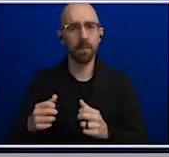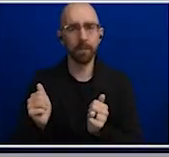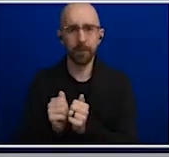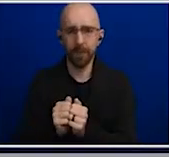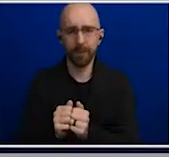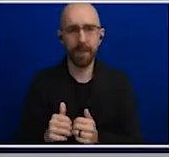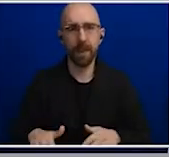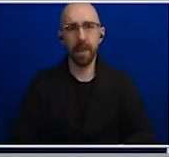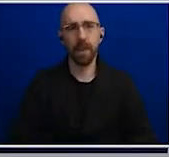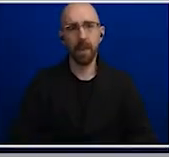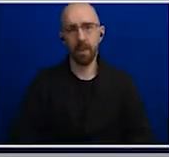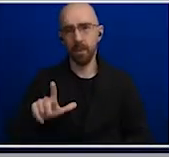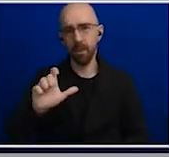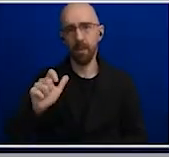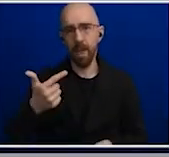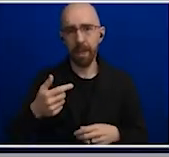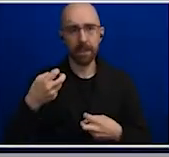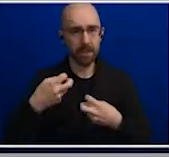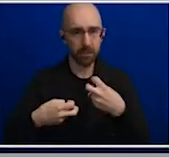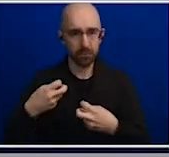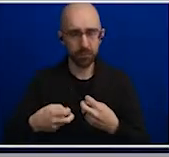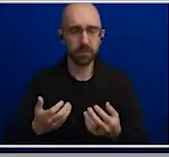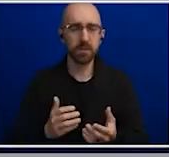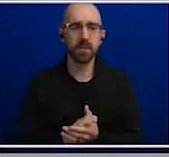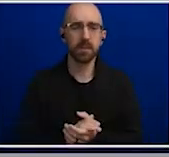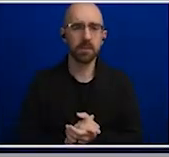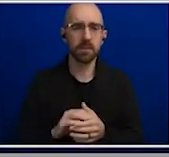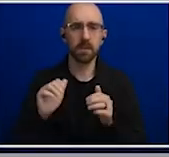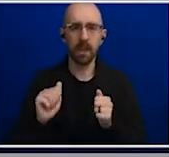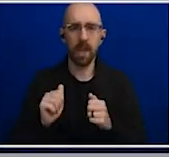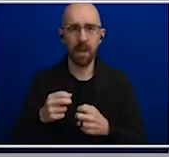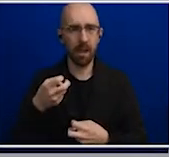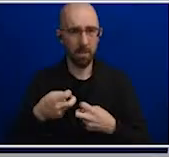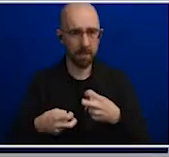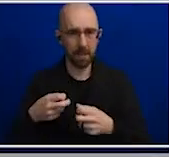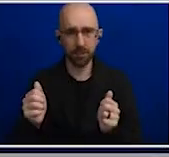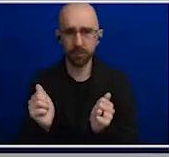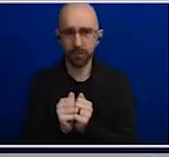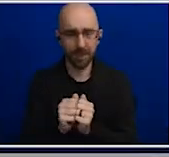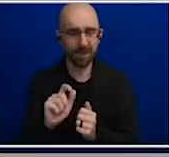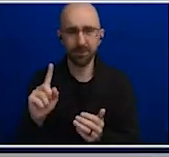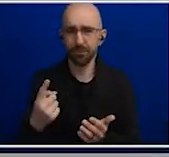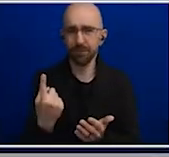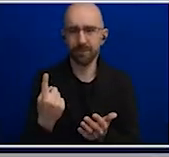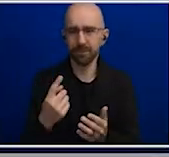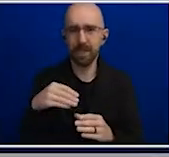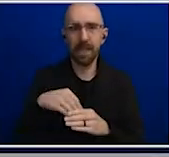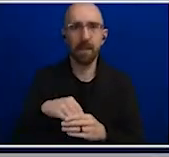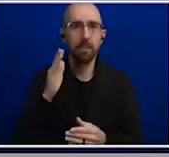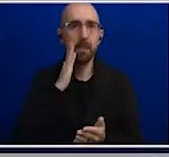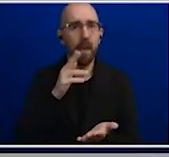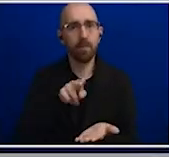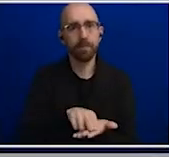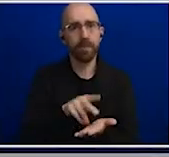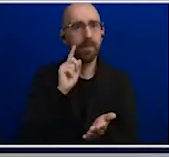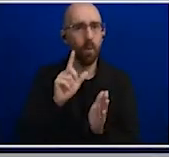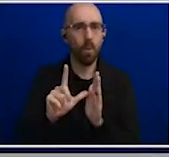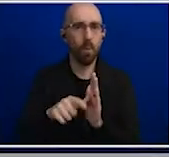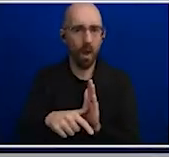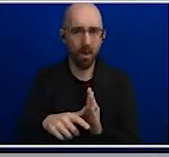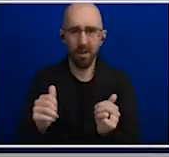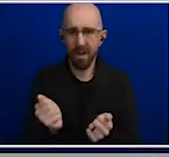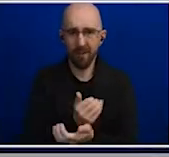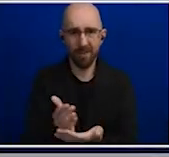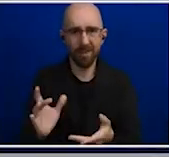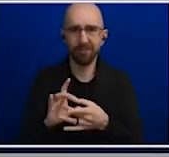issues. You can get complications with just being in bed for a while and everything that comes with just being